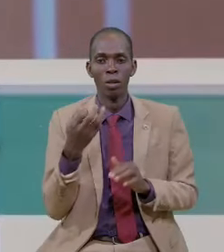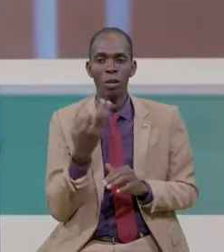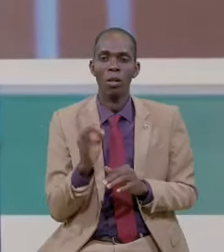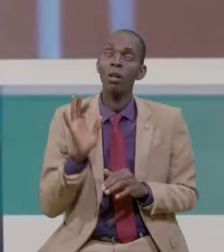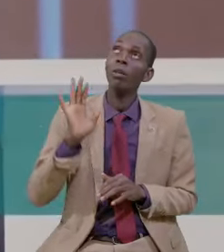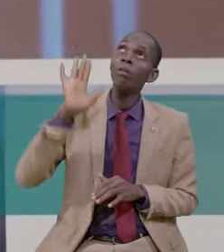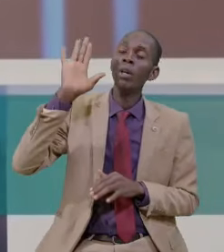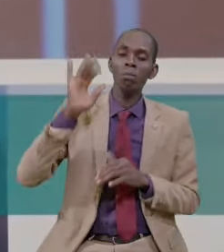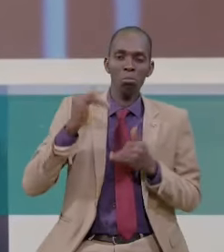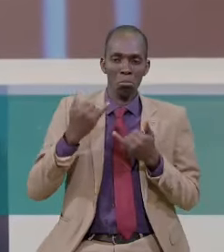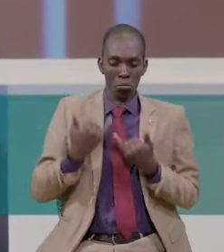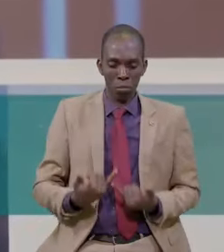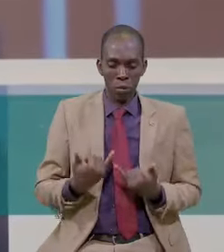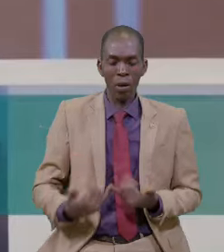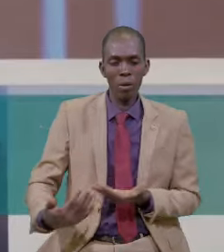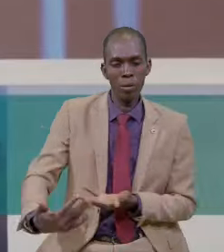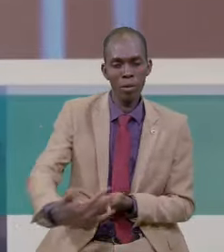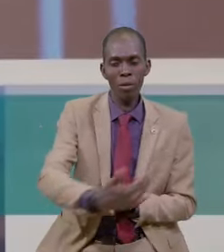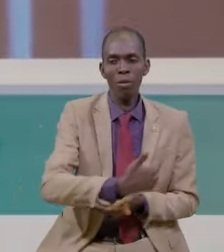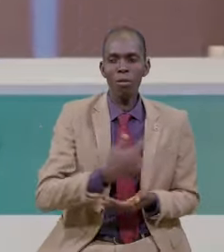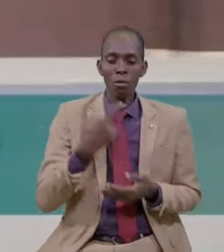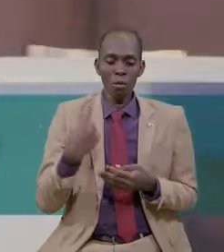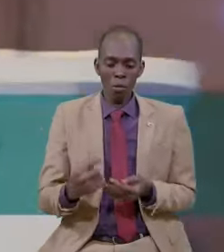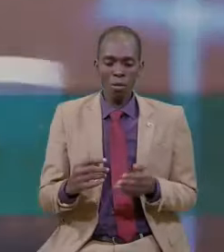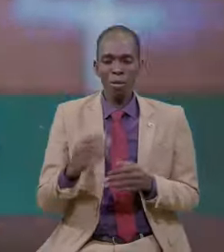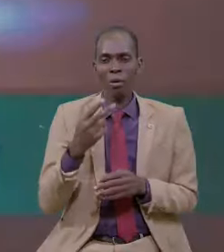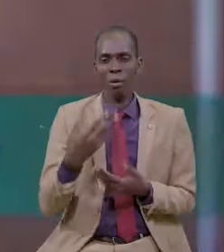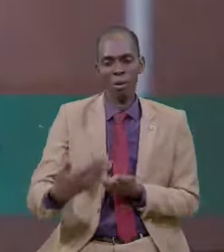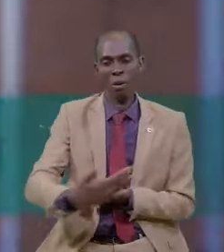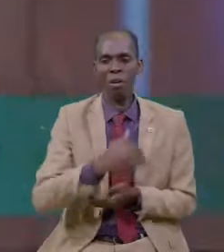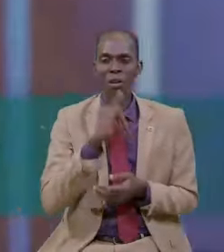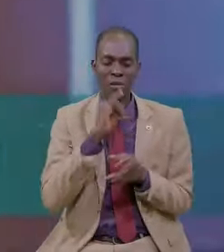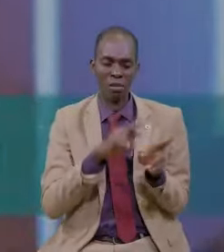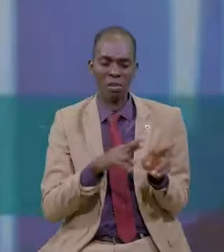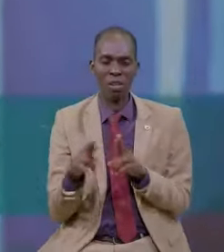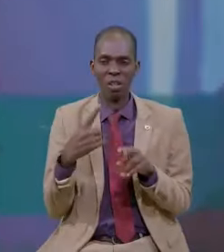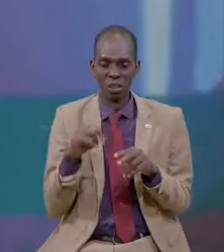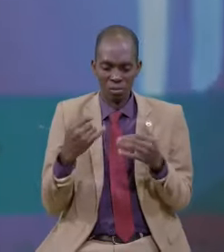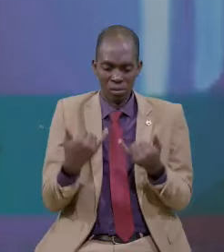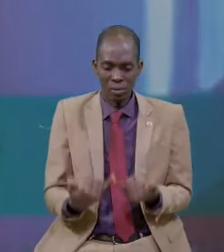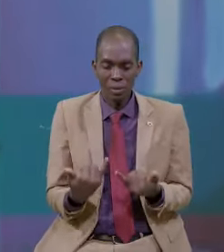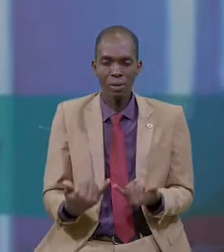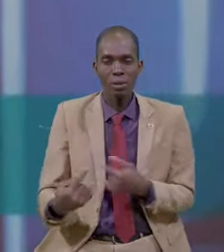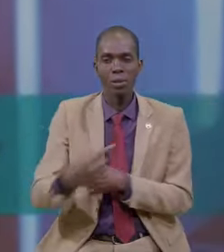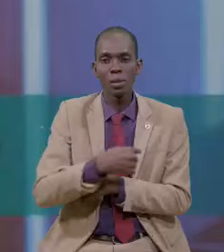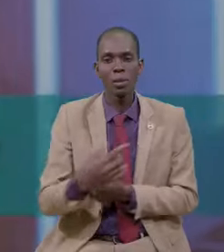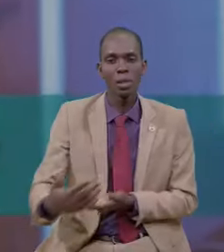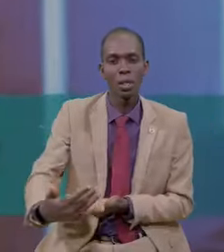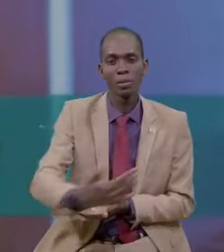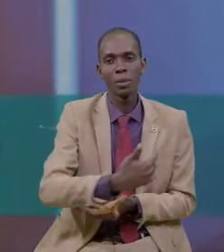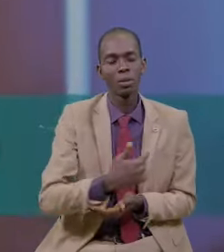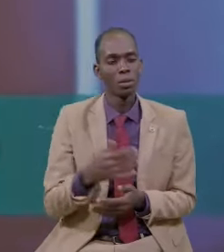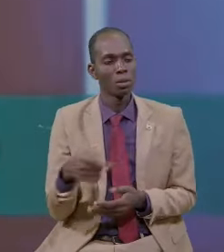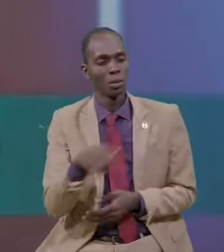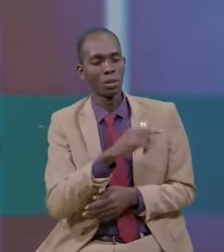day harvest. The harvest is ready. The present day harvest. They're waiting for you,